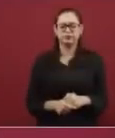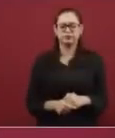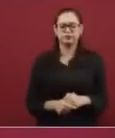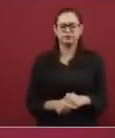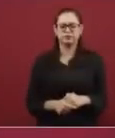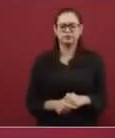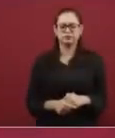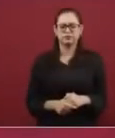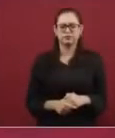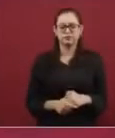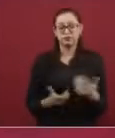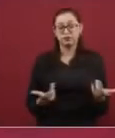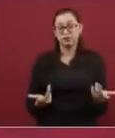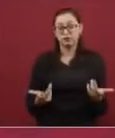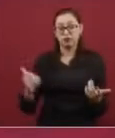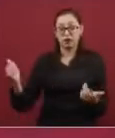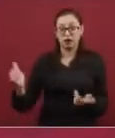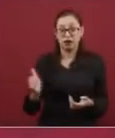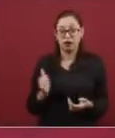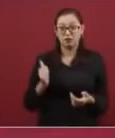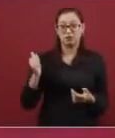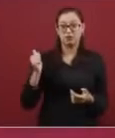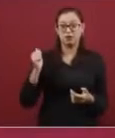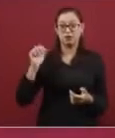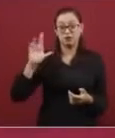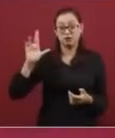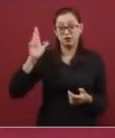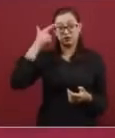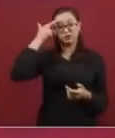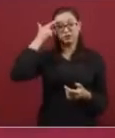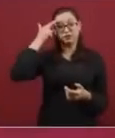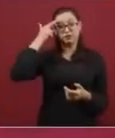It has made us remember.